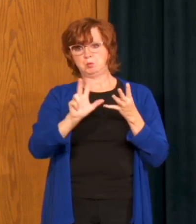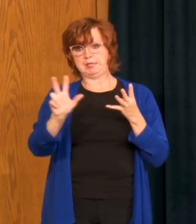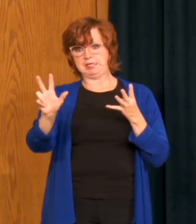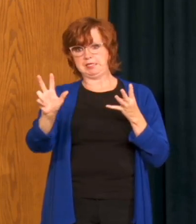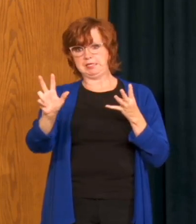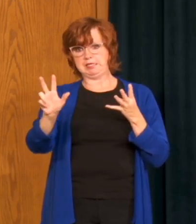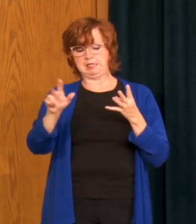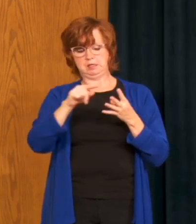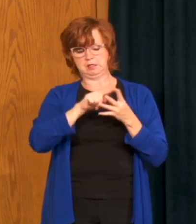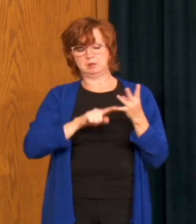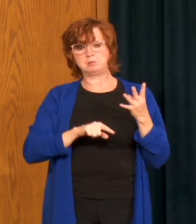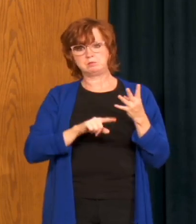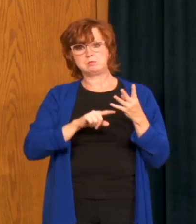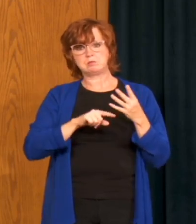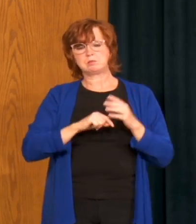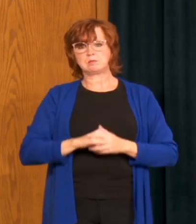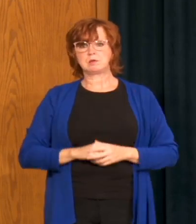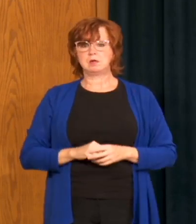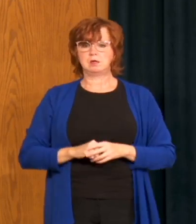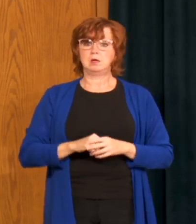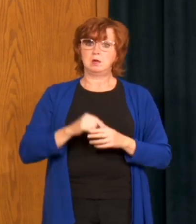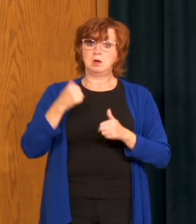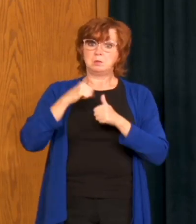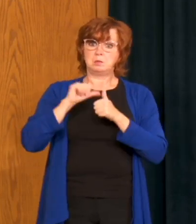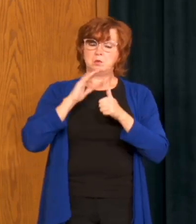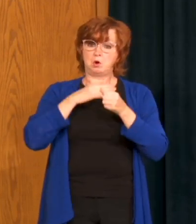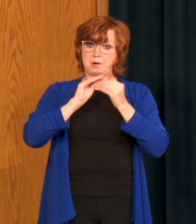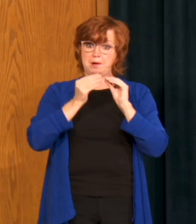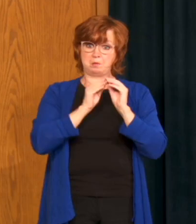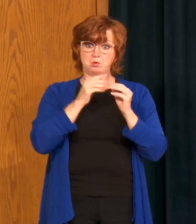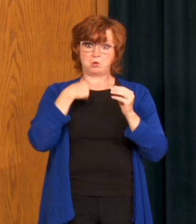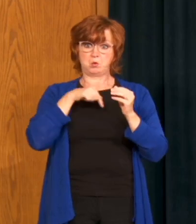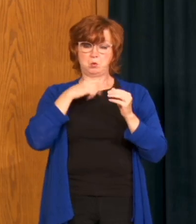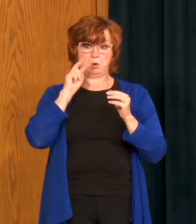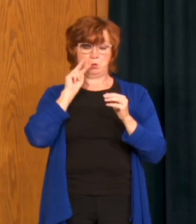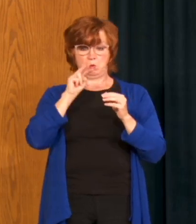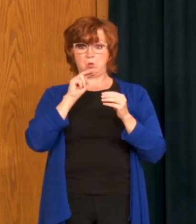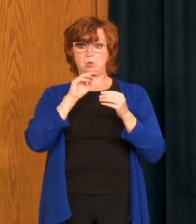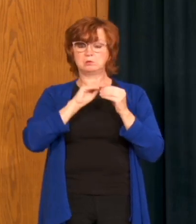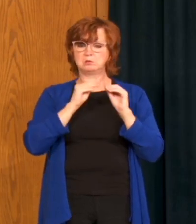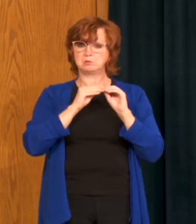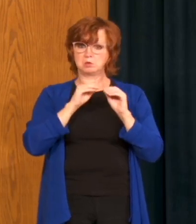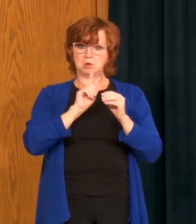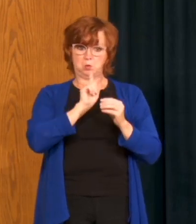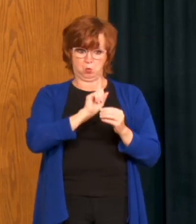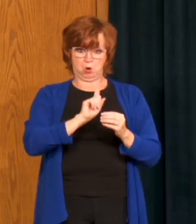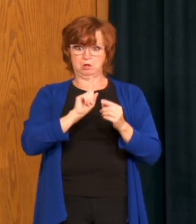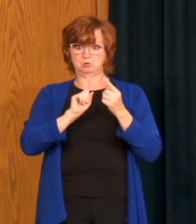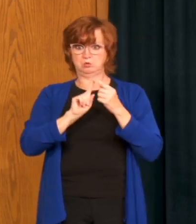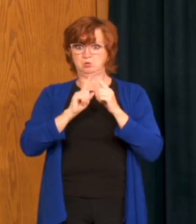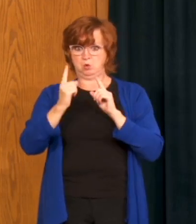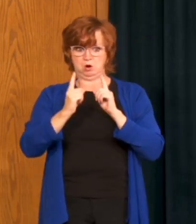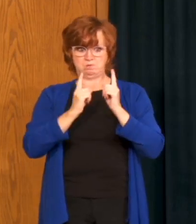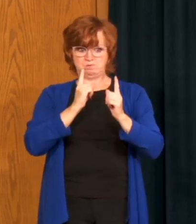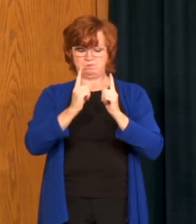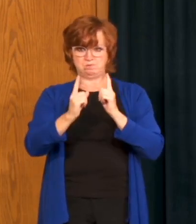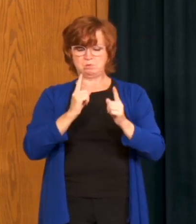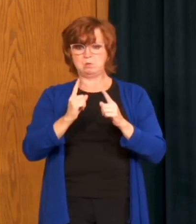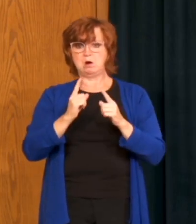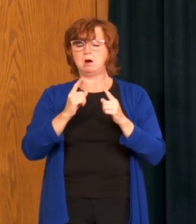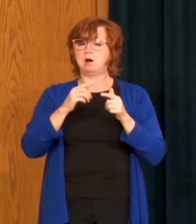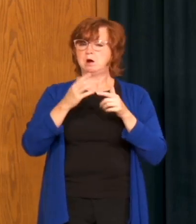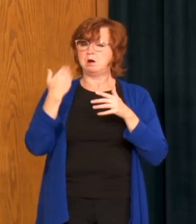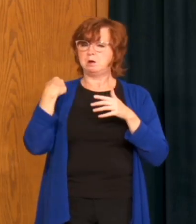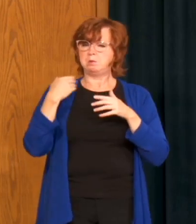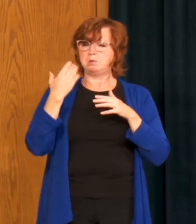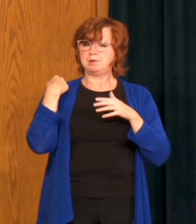We obviously monitor our effective reproductive number. So similar to when we had increase in transmission in the Northwest, our effective reproductive number